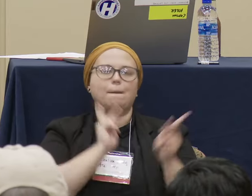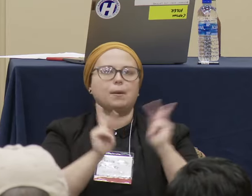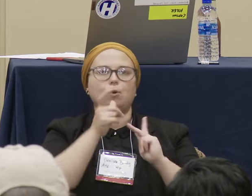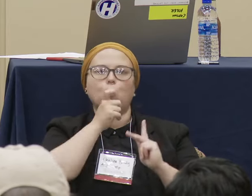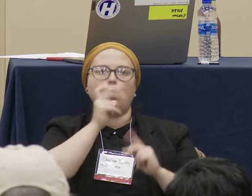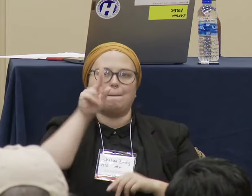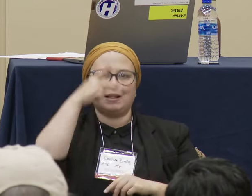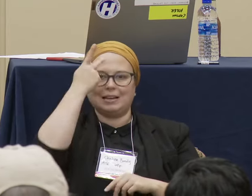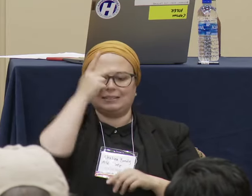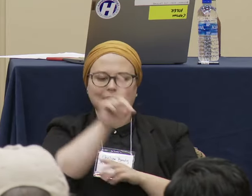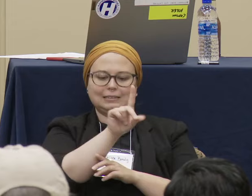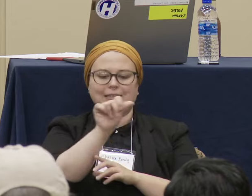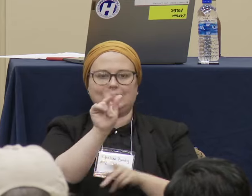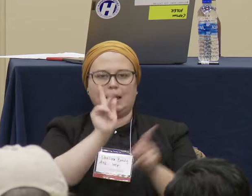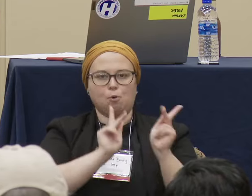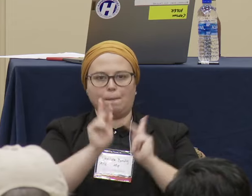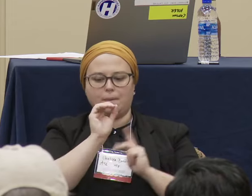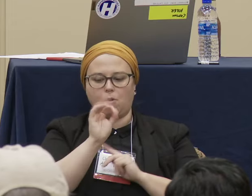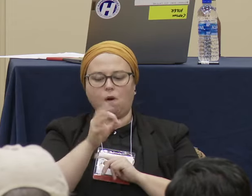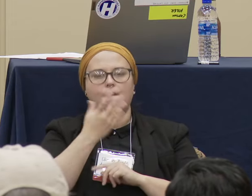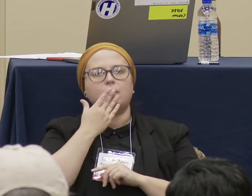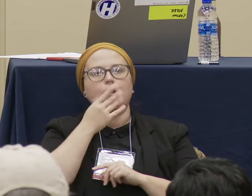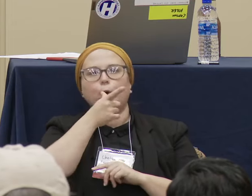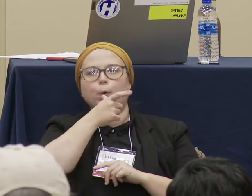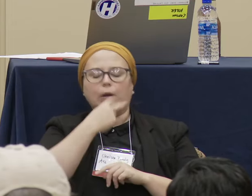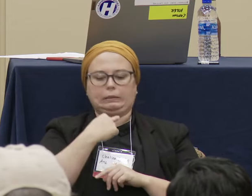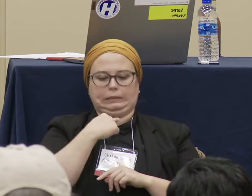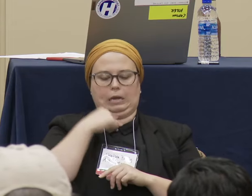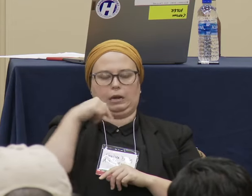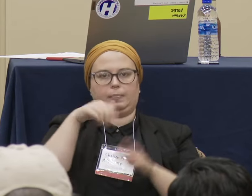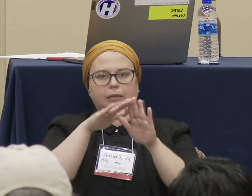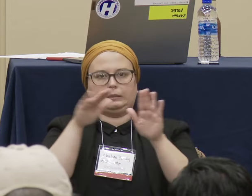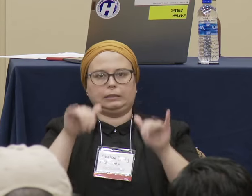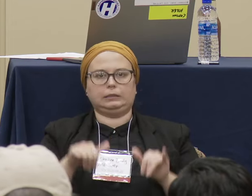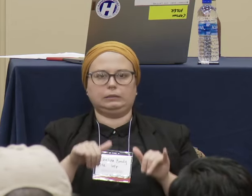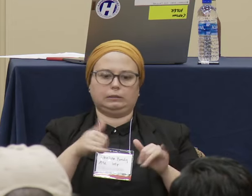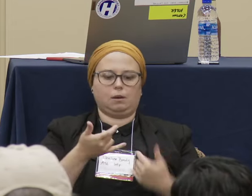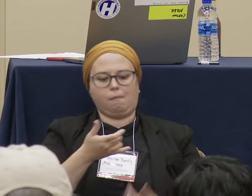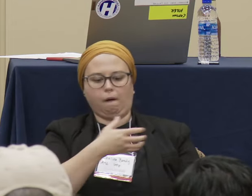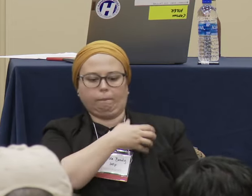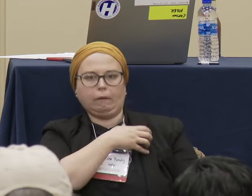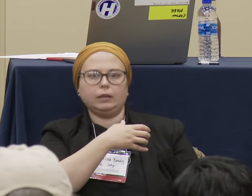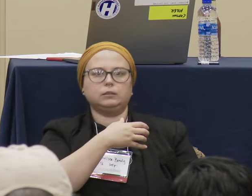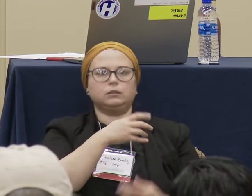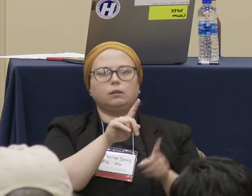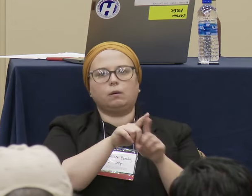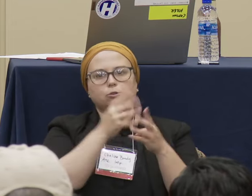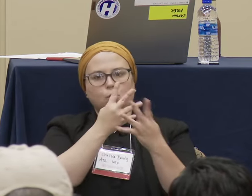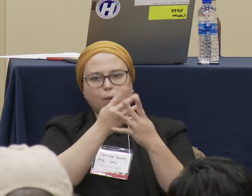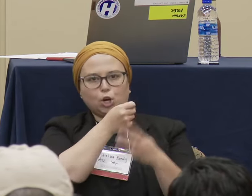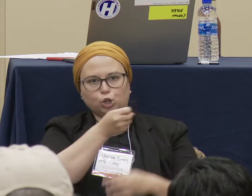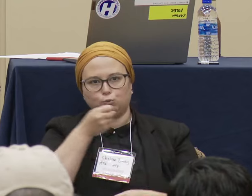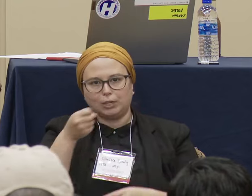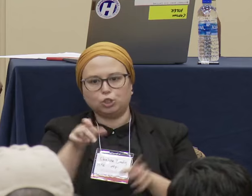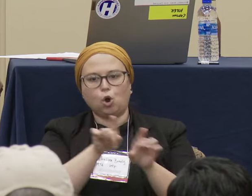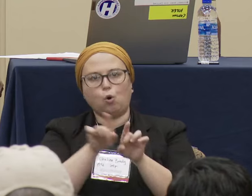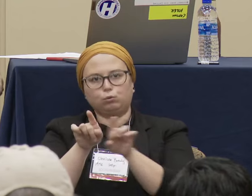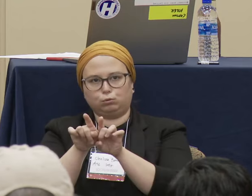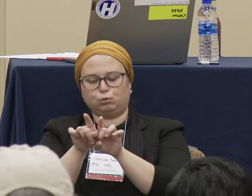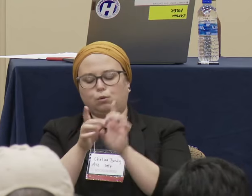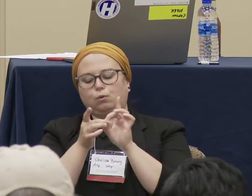of color who are caught up in the system of policing and incarceration, but it's also